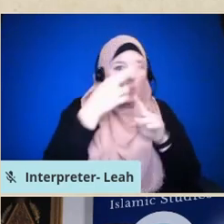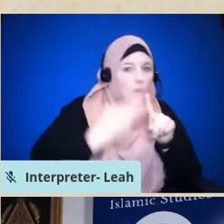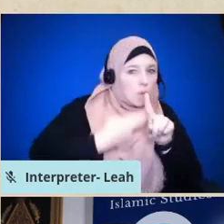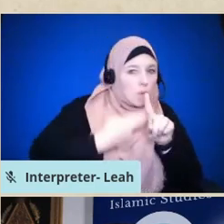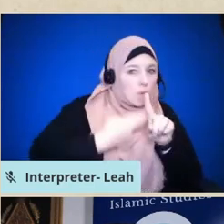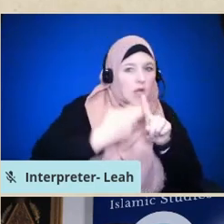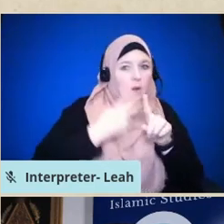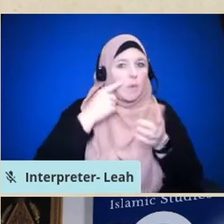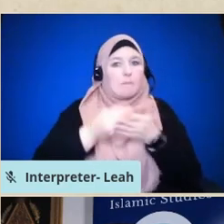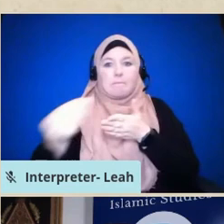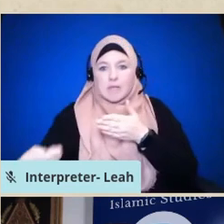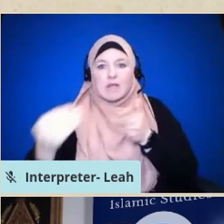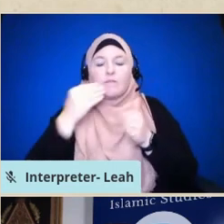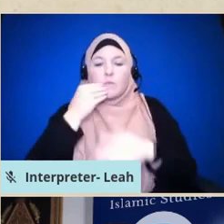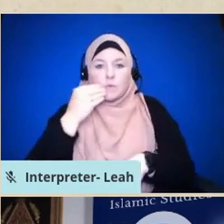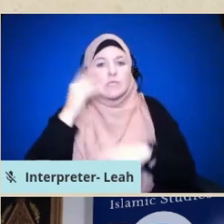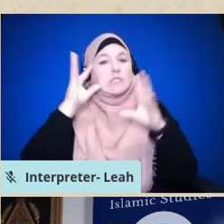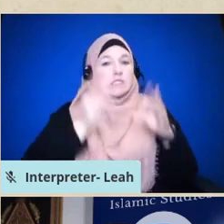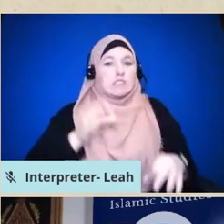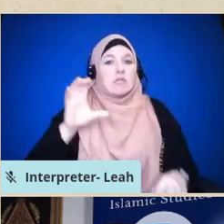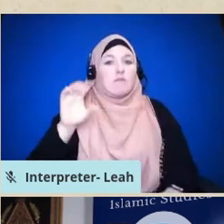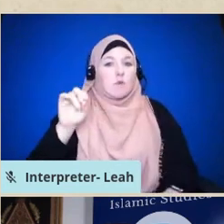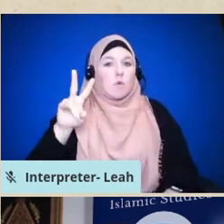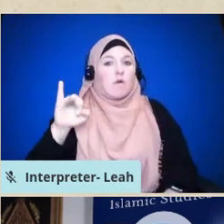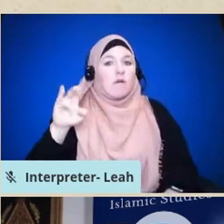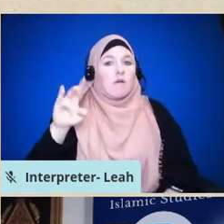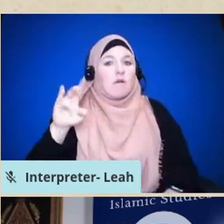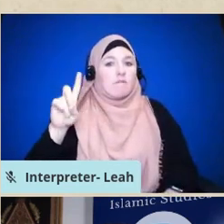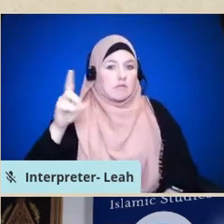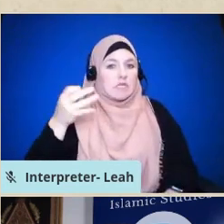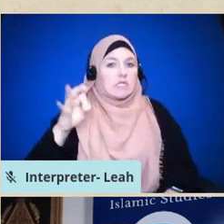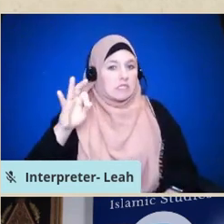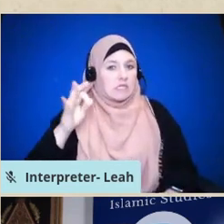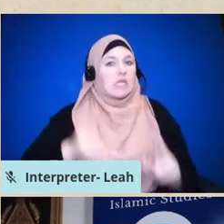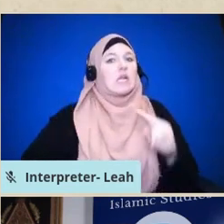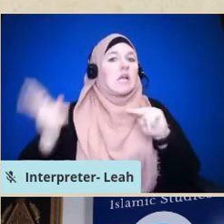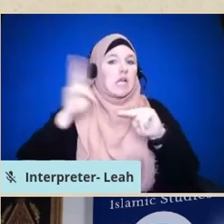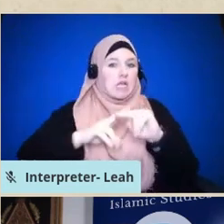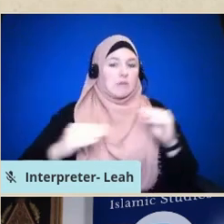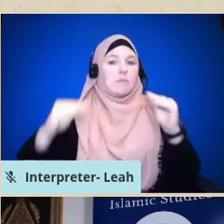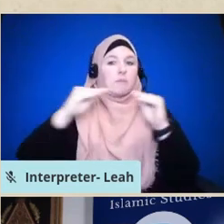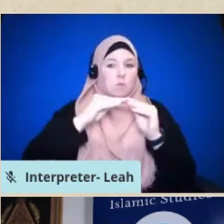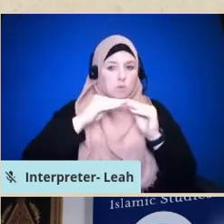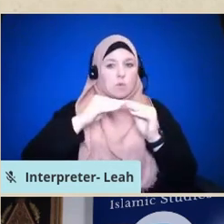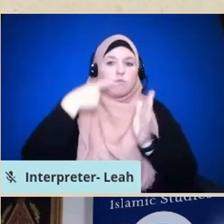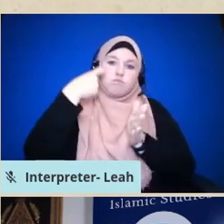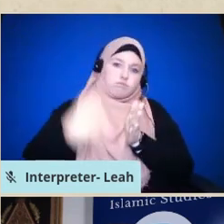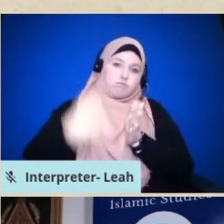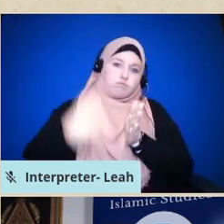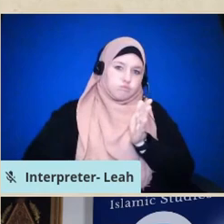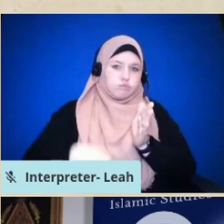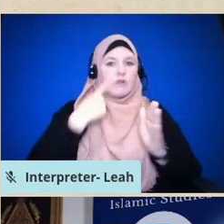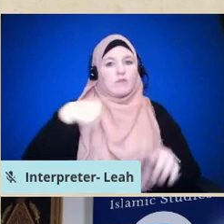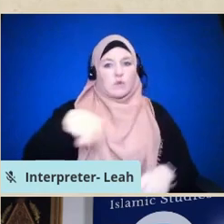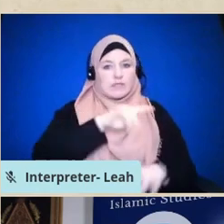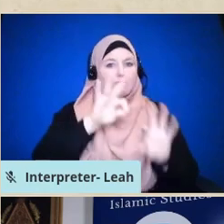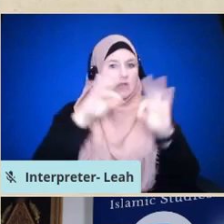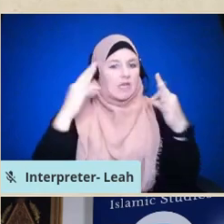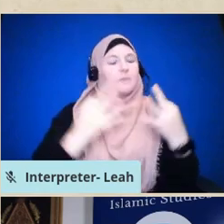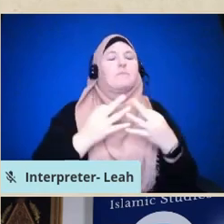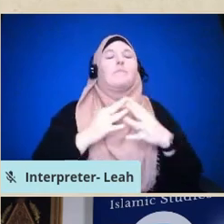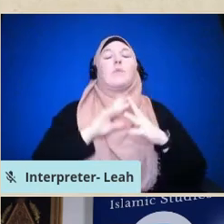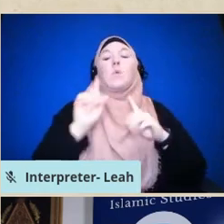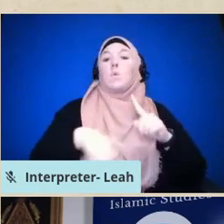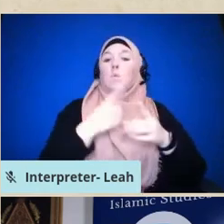food, for example. So definitely COVID-19 did bring extra expenses to the families. When we